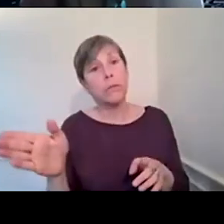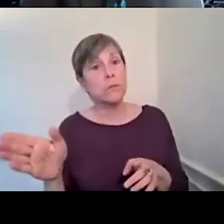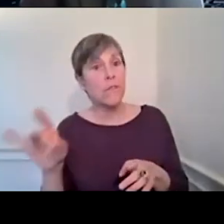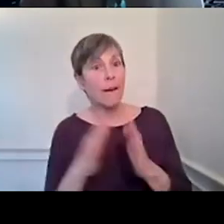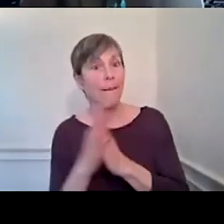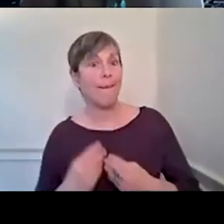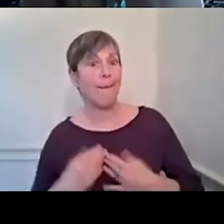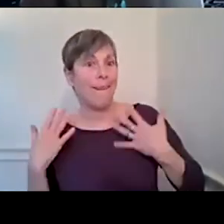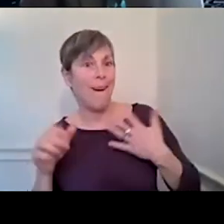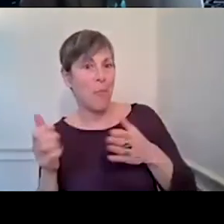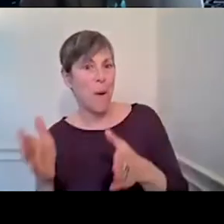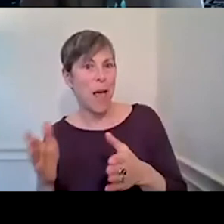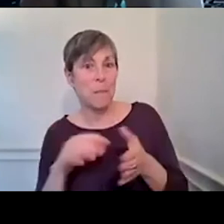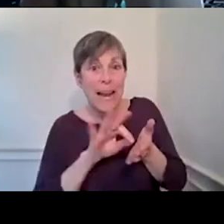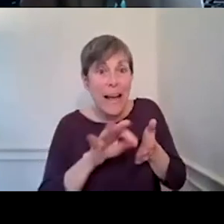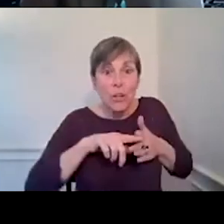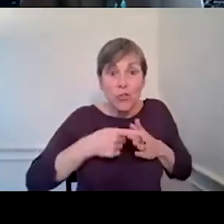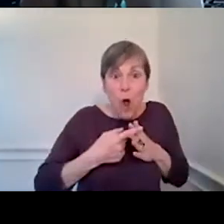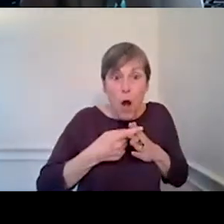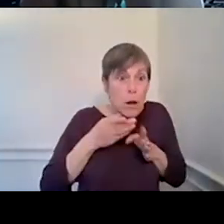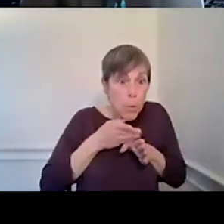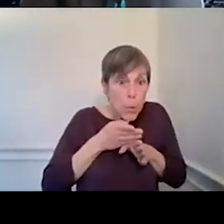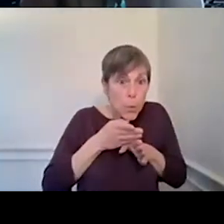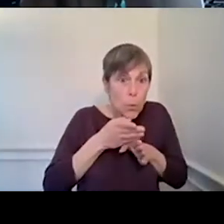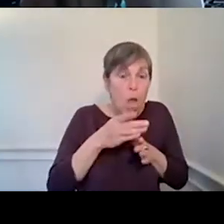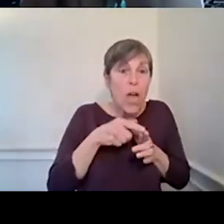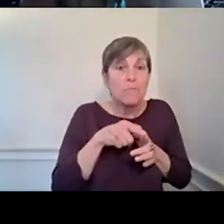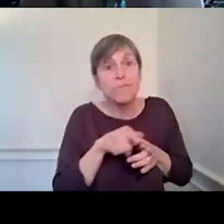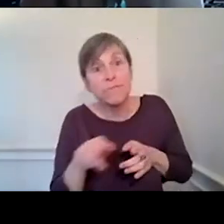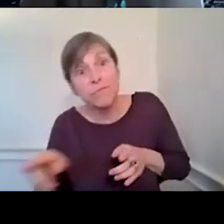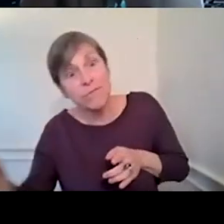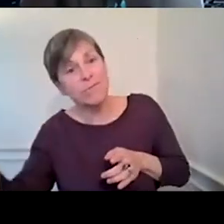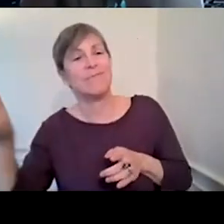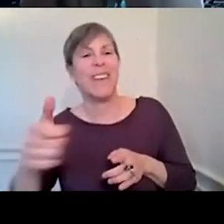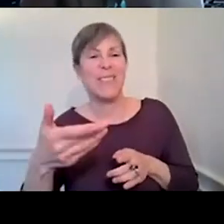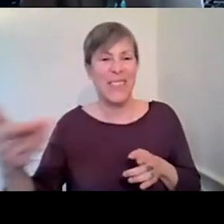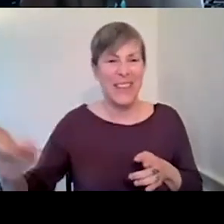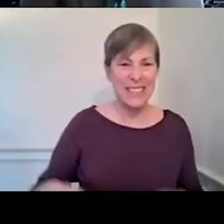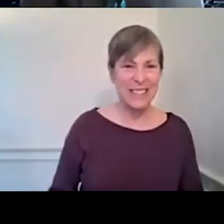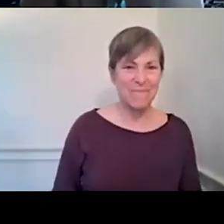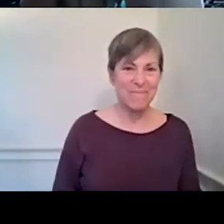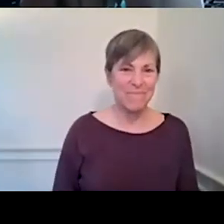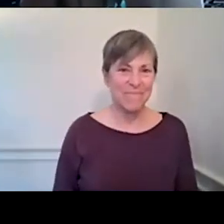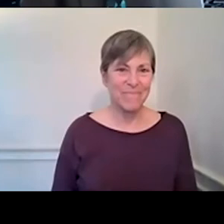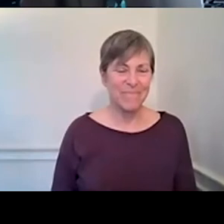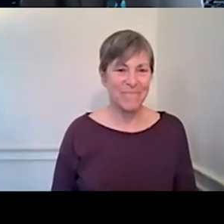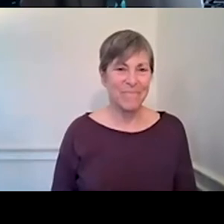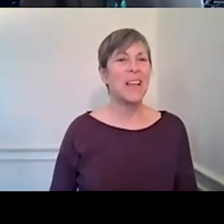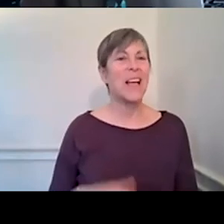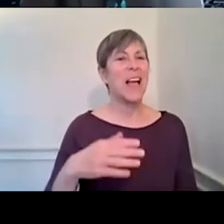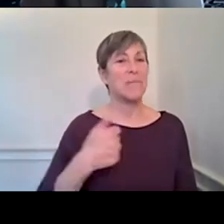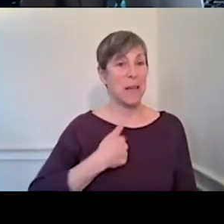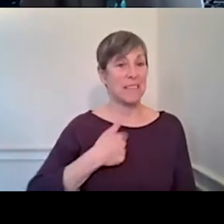the impetus to get them where they wanted to be. If I could go back, talk to my 20-year-old